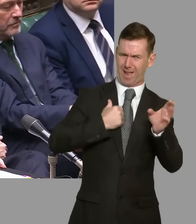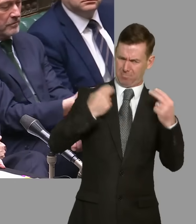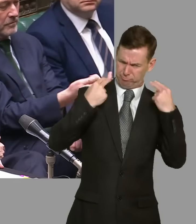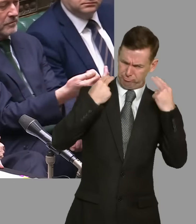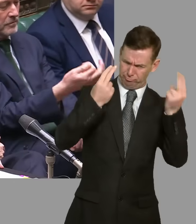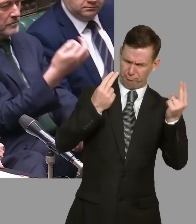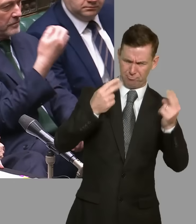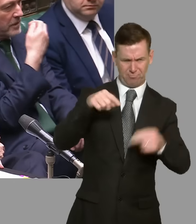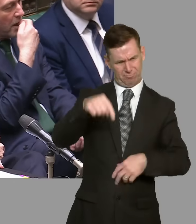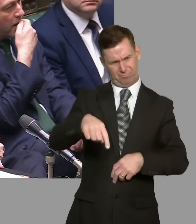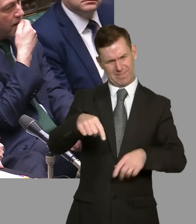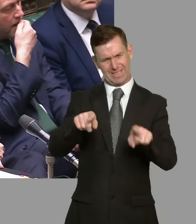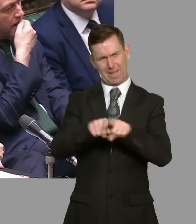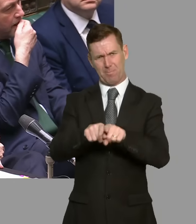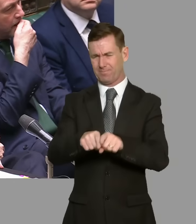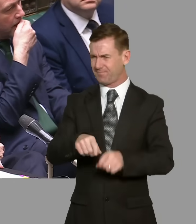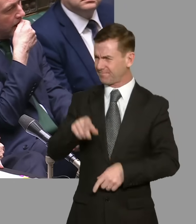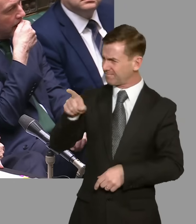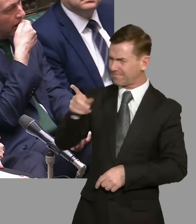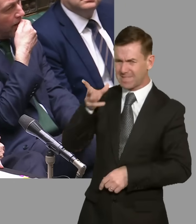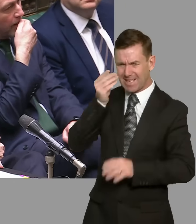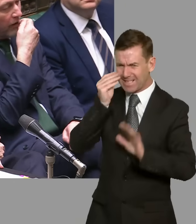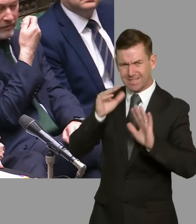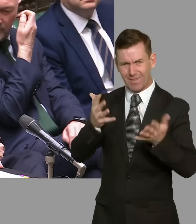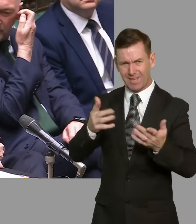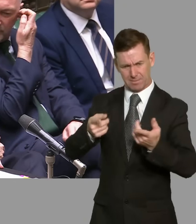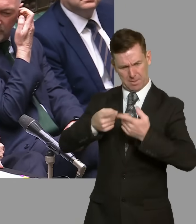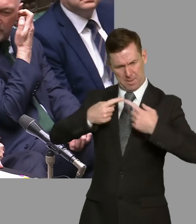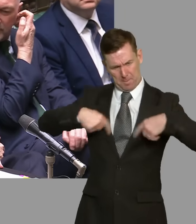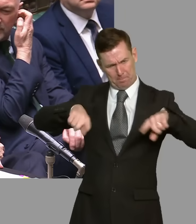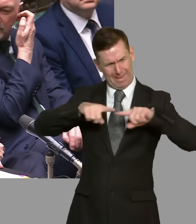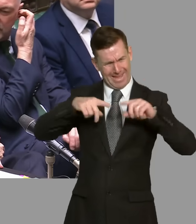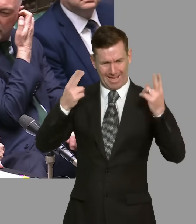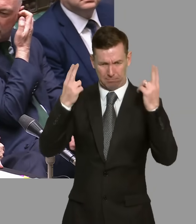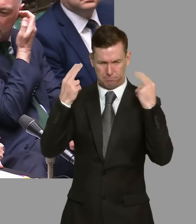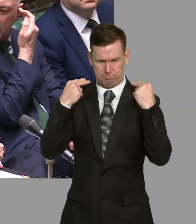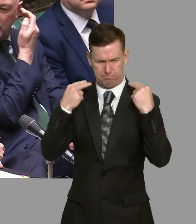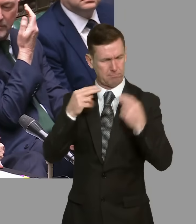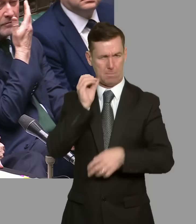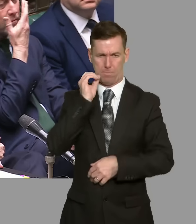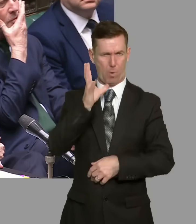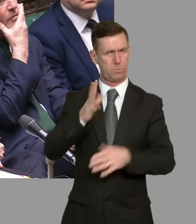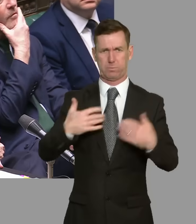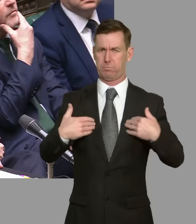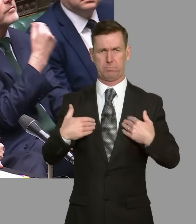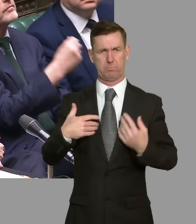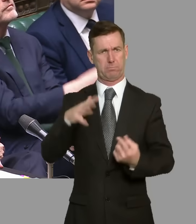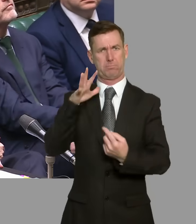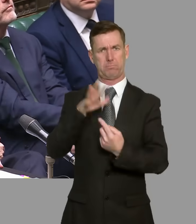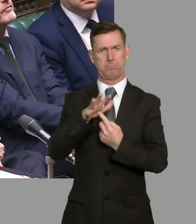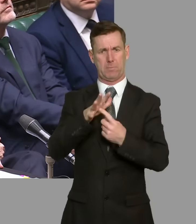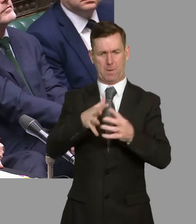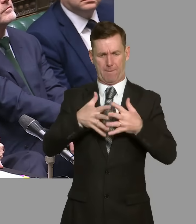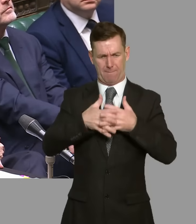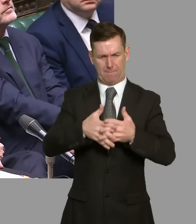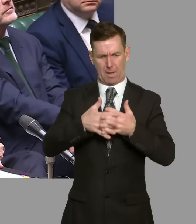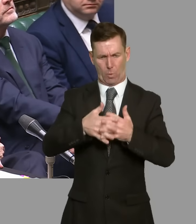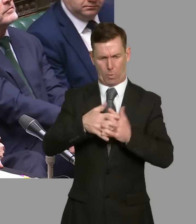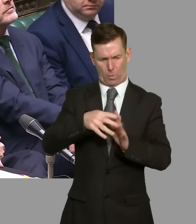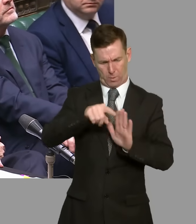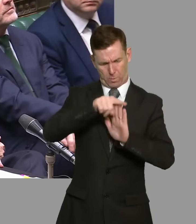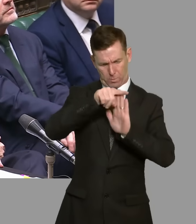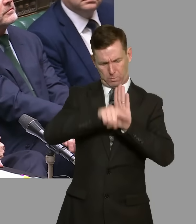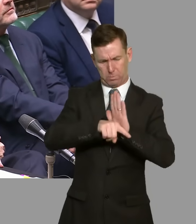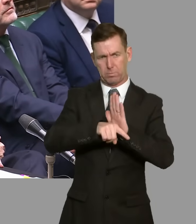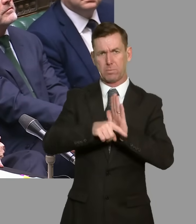yield on the principles and values that I uphold, this country upholds, in relation to the future of Greenland. But